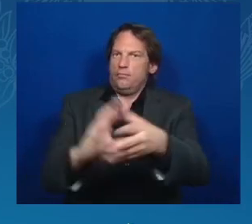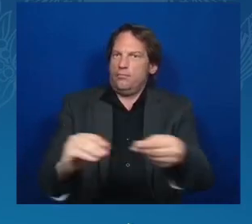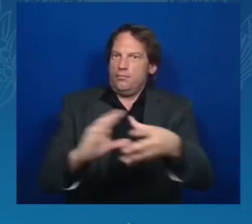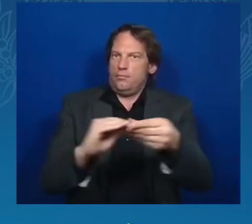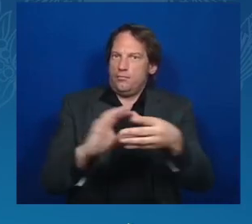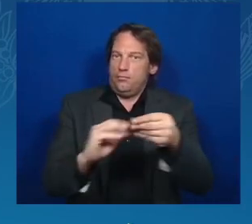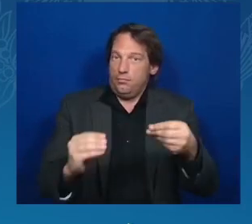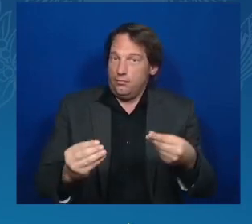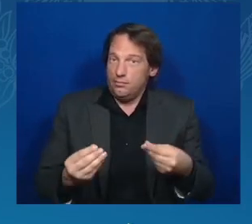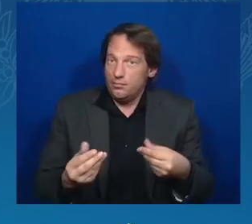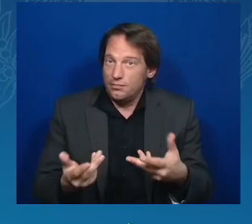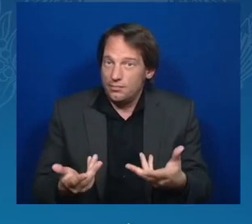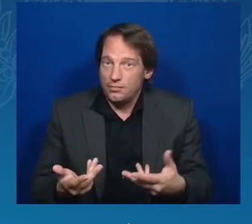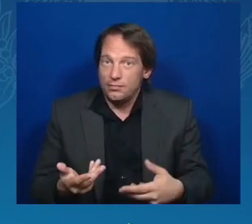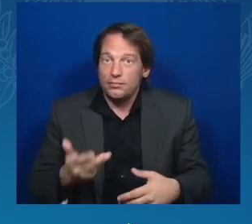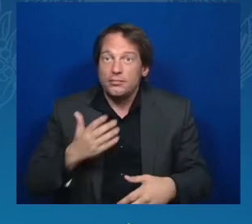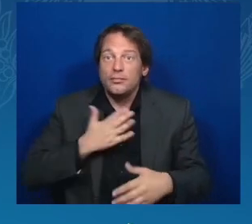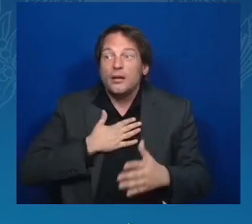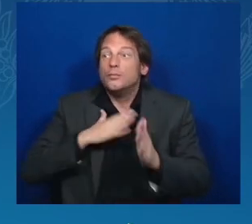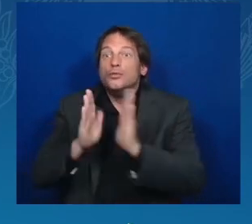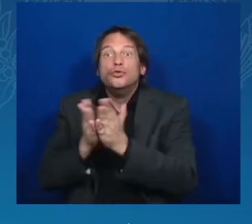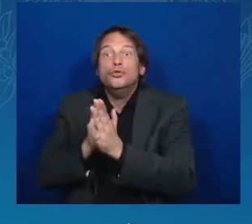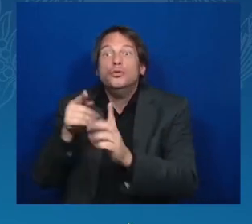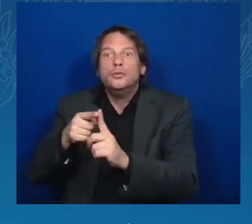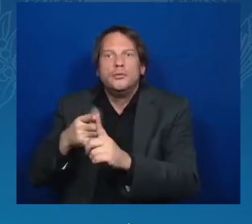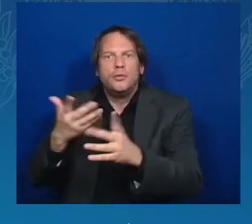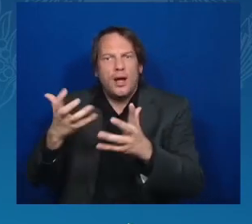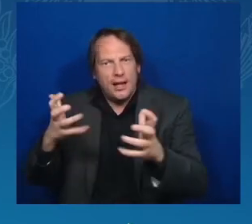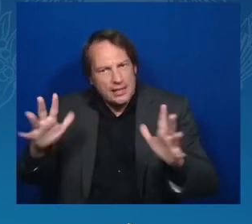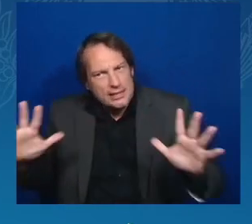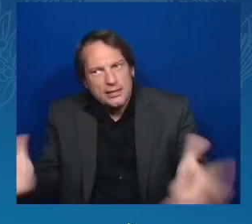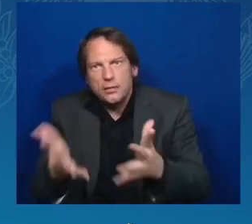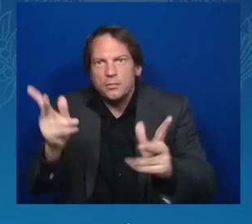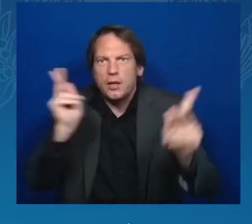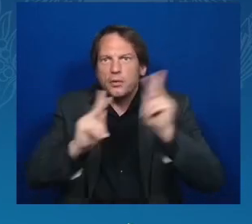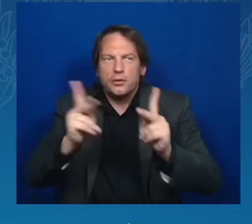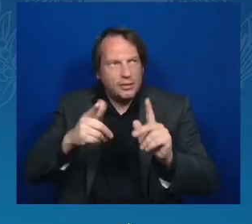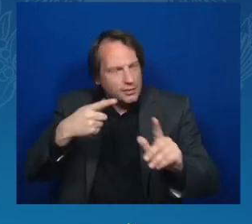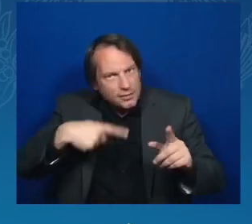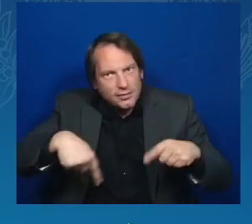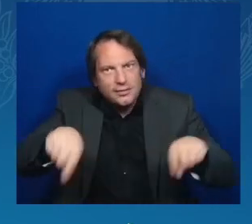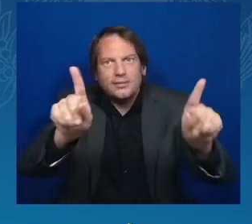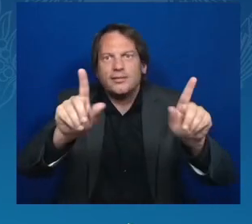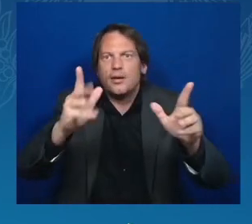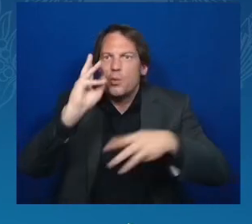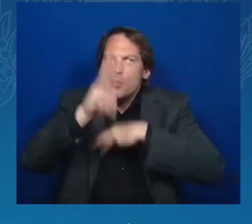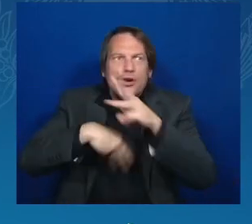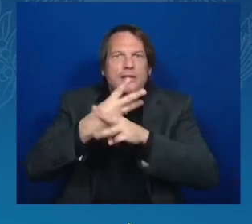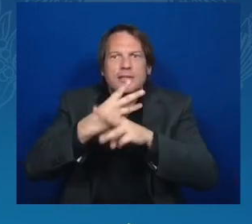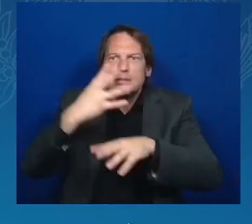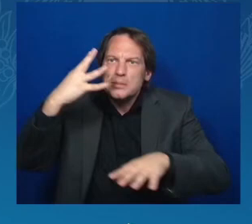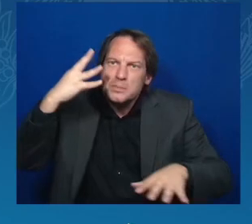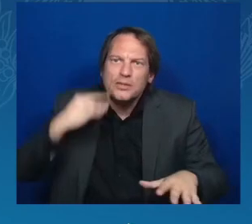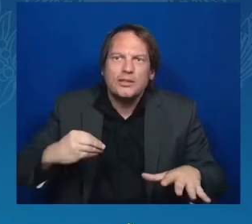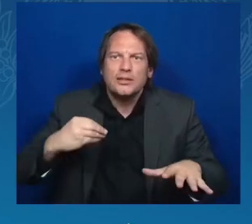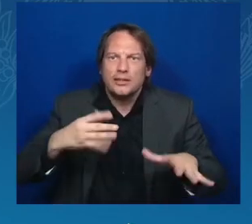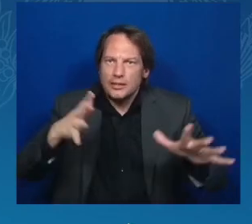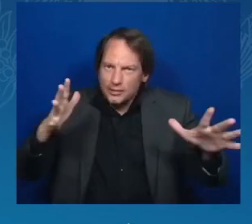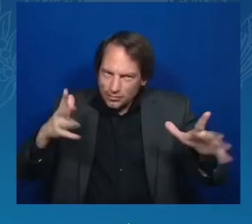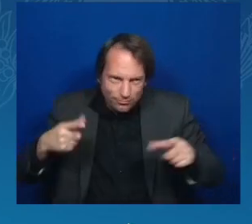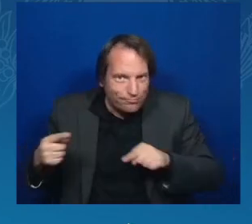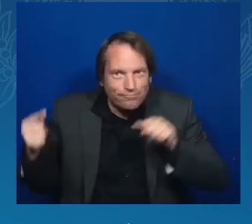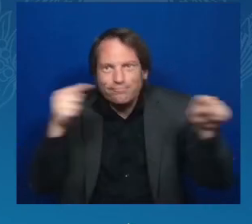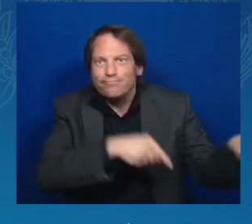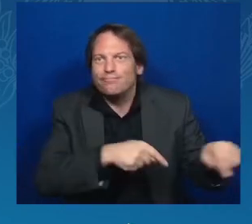Guinea, Africa, exploring the world 1 country at a time. I'm proud of both of my daughters. The process wasn't easy at all.